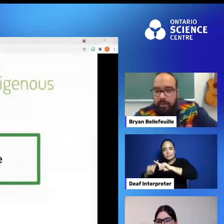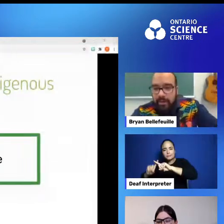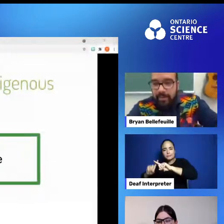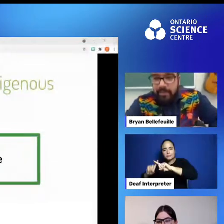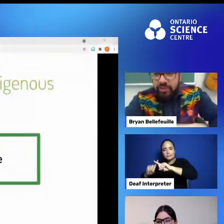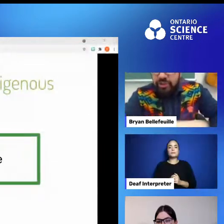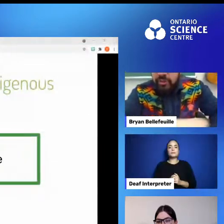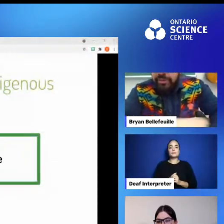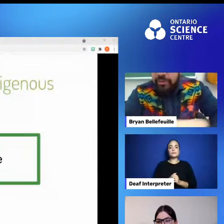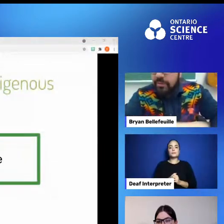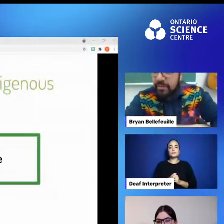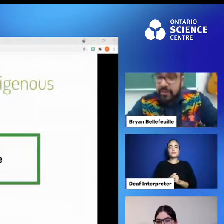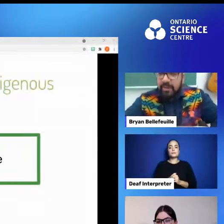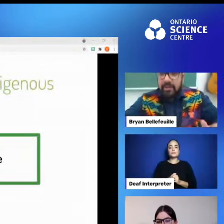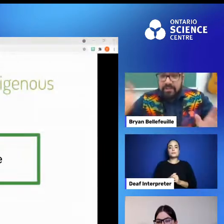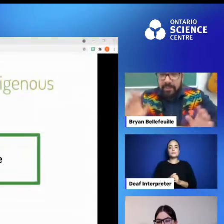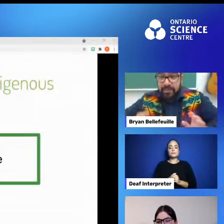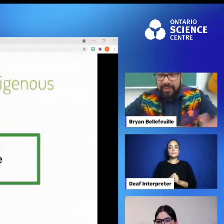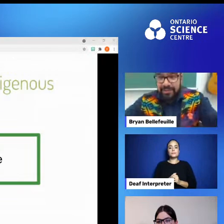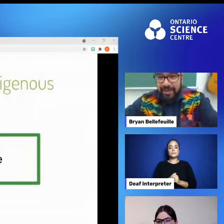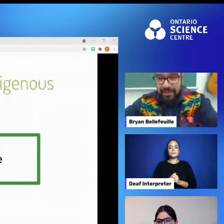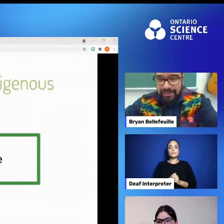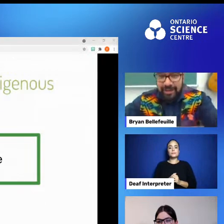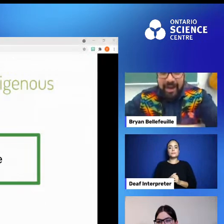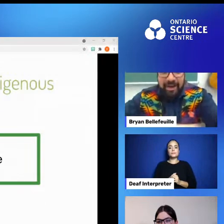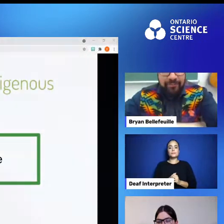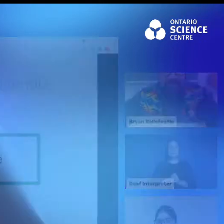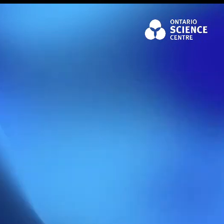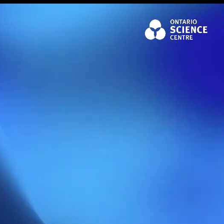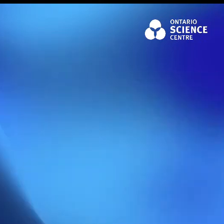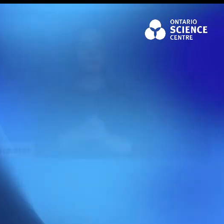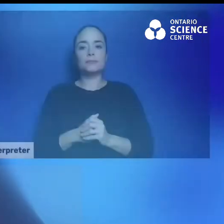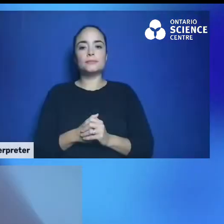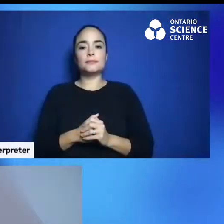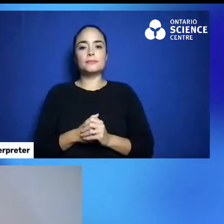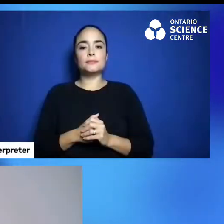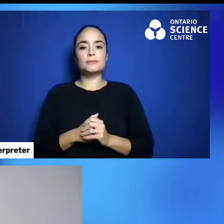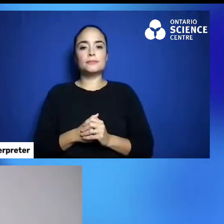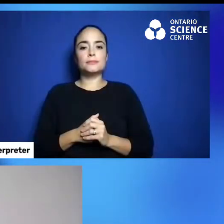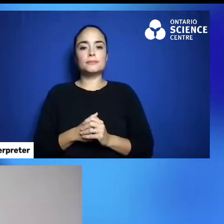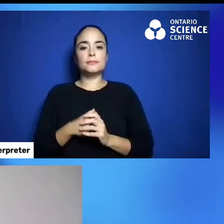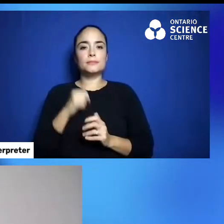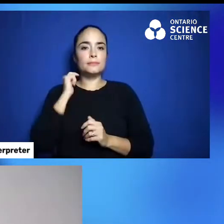So, I'm going to share with you some of the containers I have with me today.